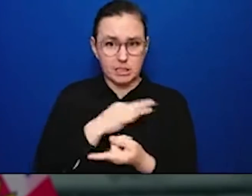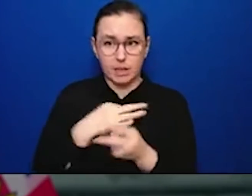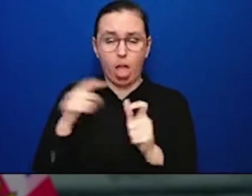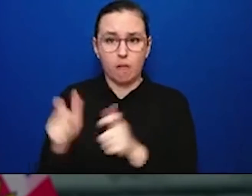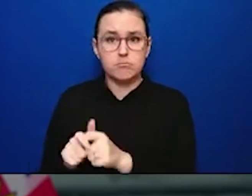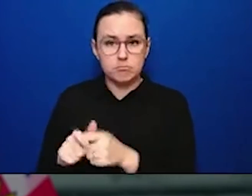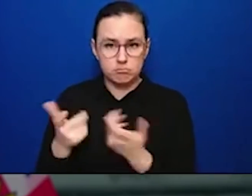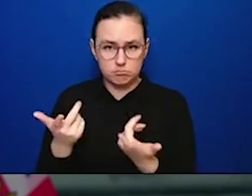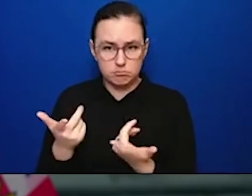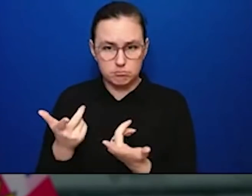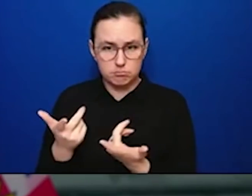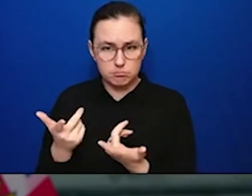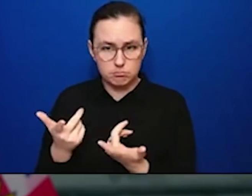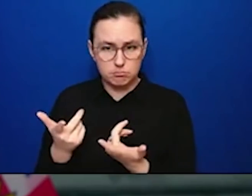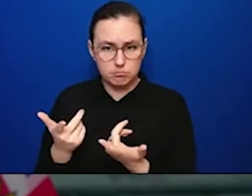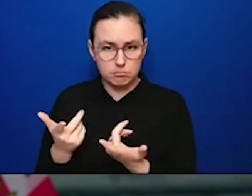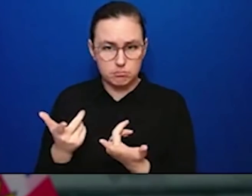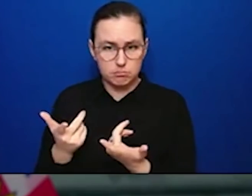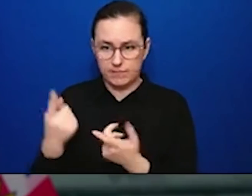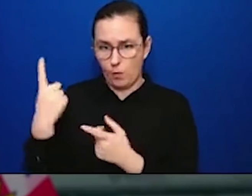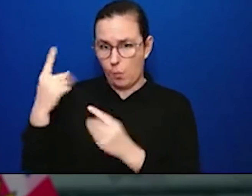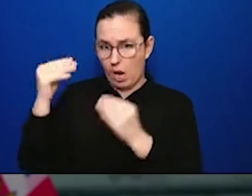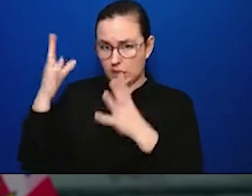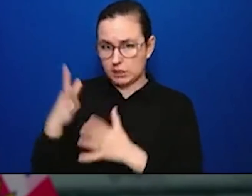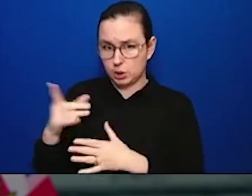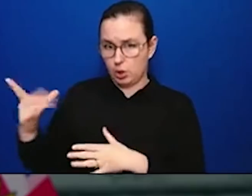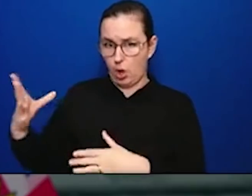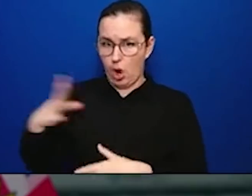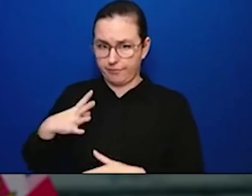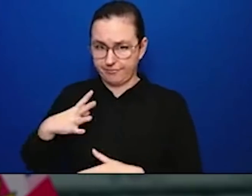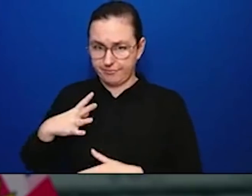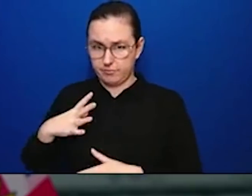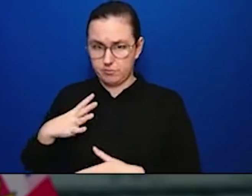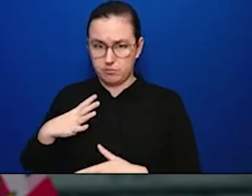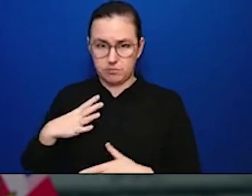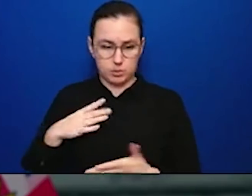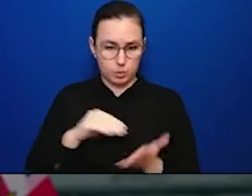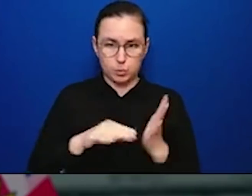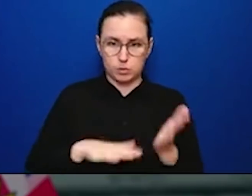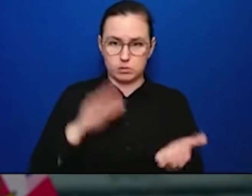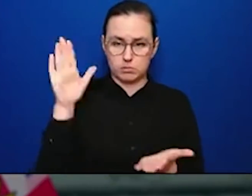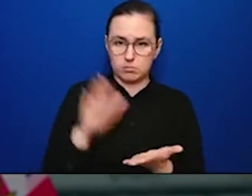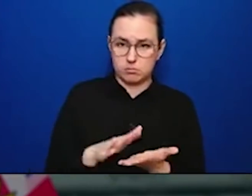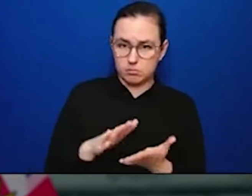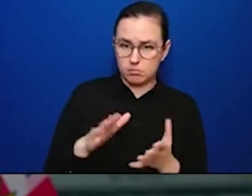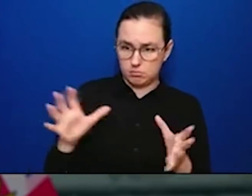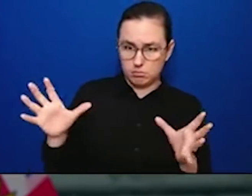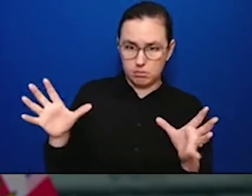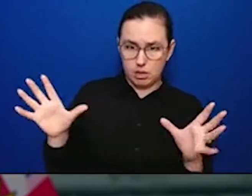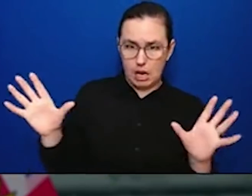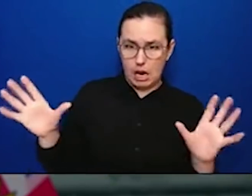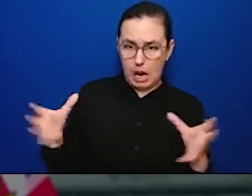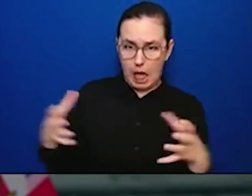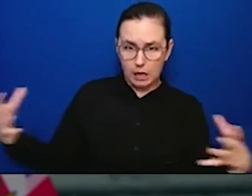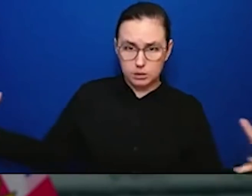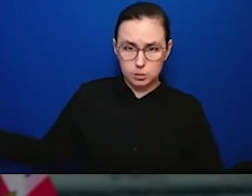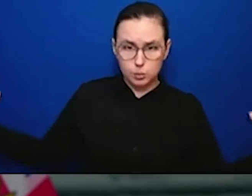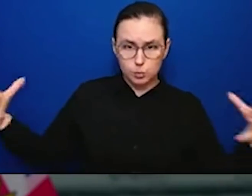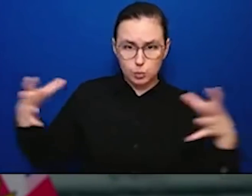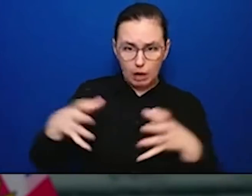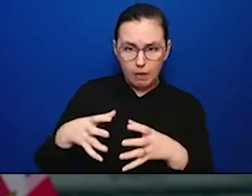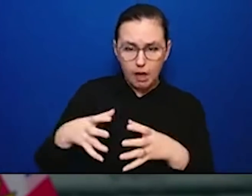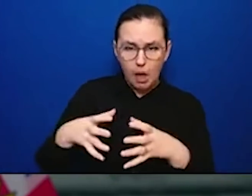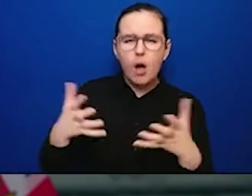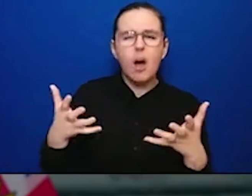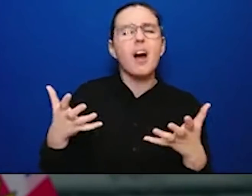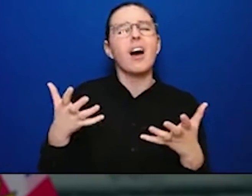support with students off and staff off? Those are all the things that are being worked through this week, and why we had a